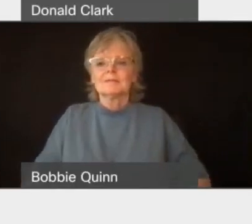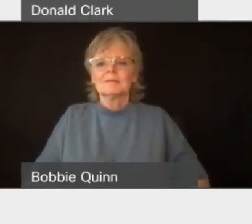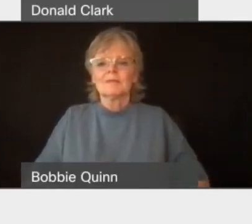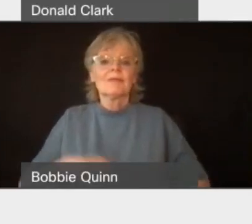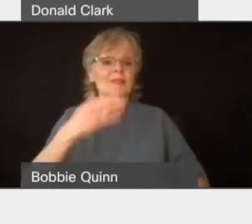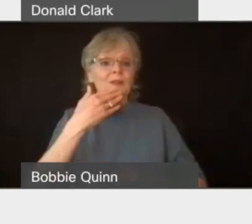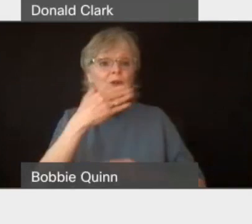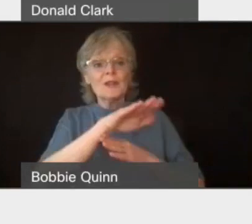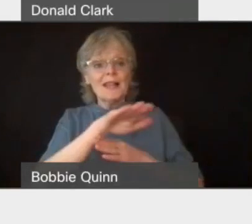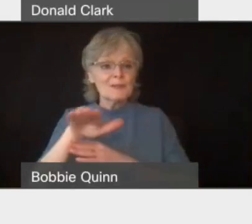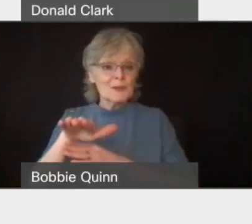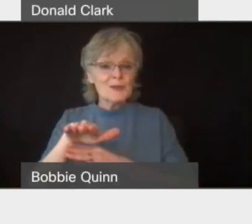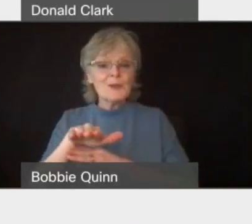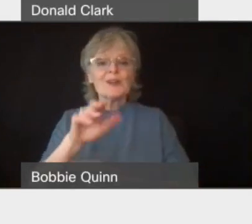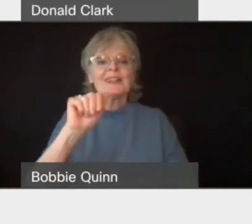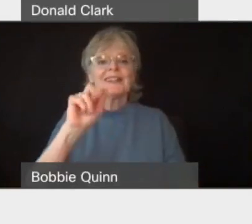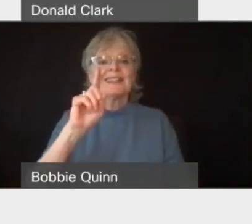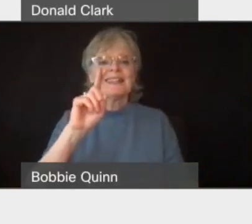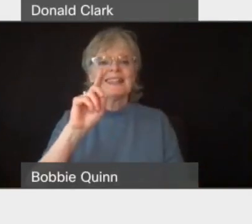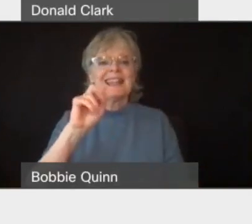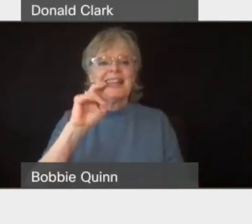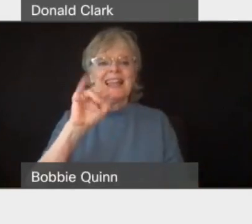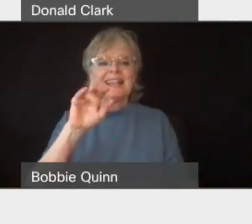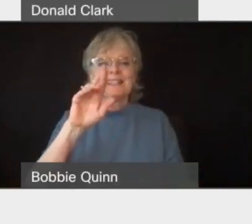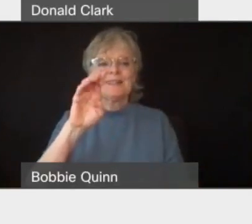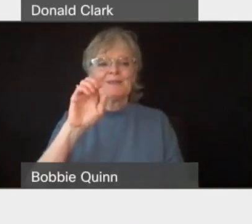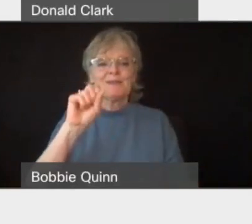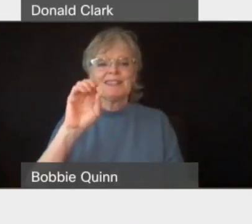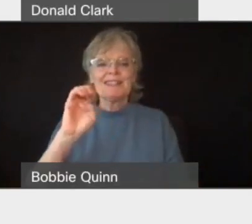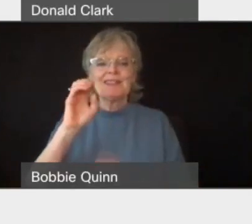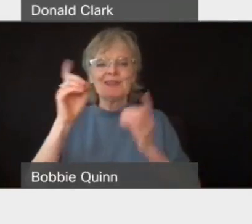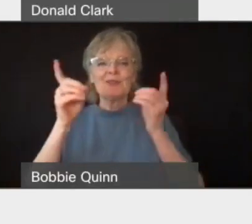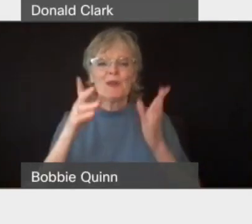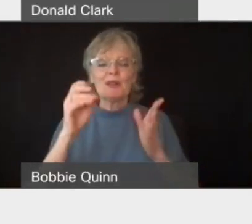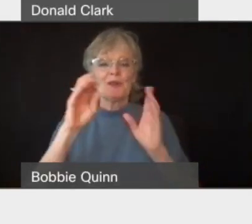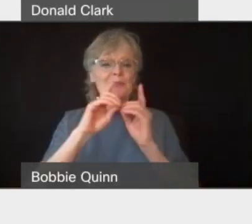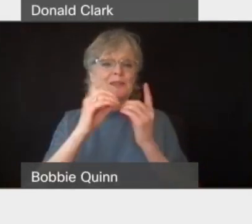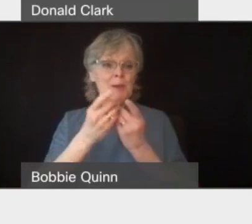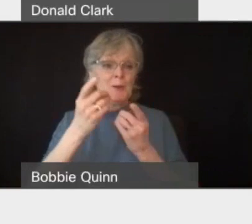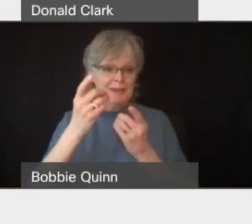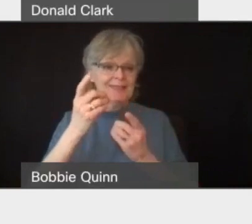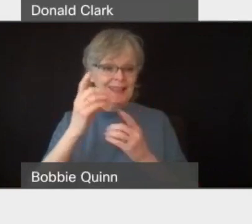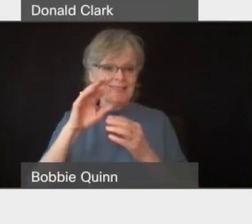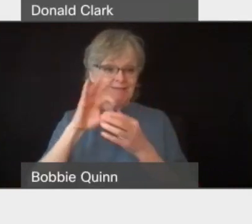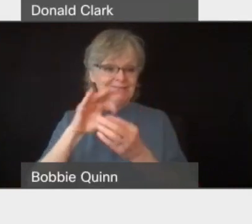Good afternoon, everyone. This is Andy Reese, Director, Department on Disability Services.